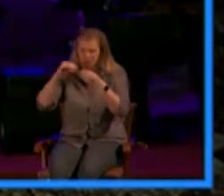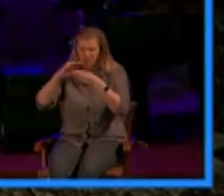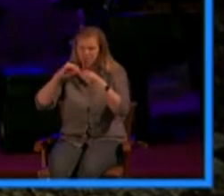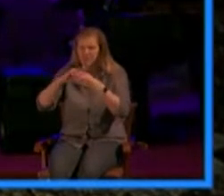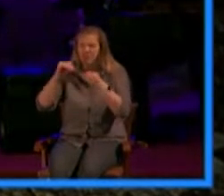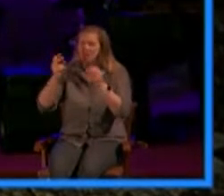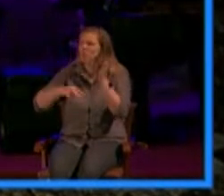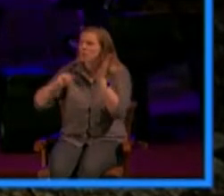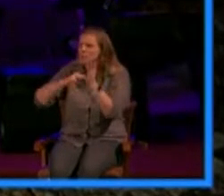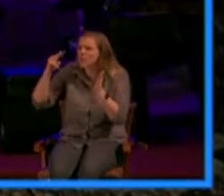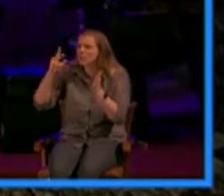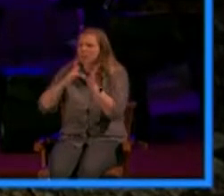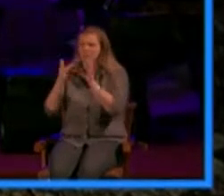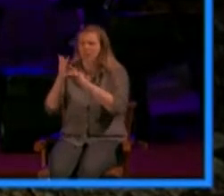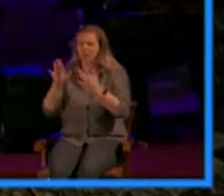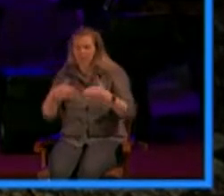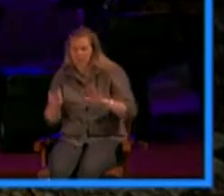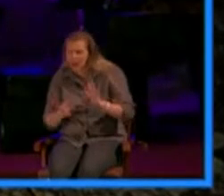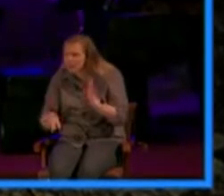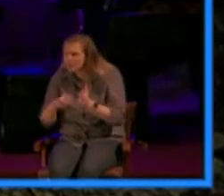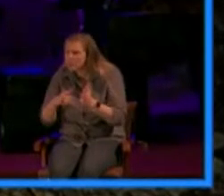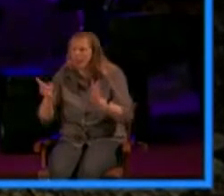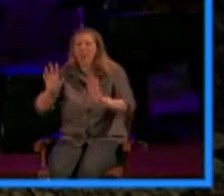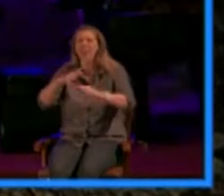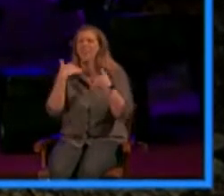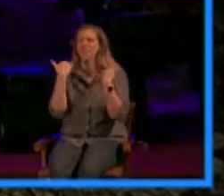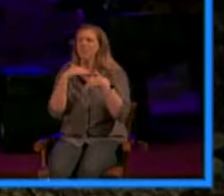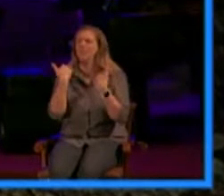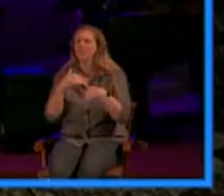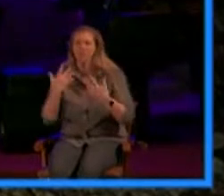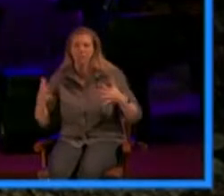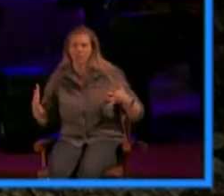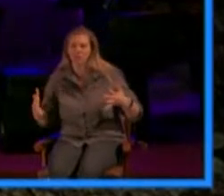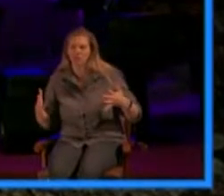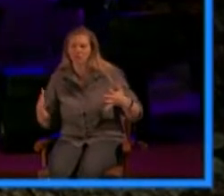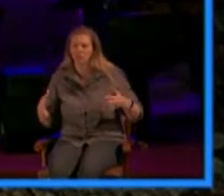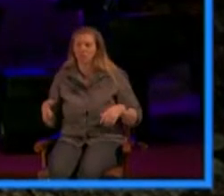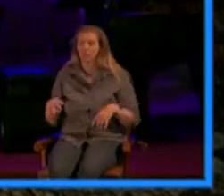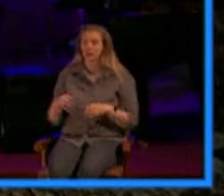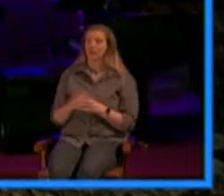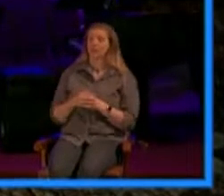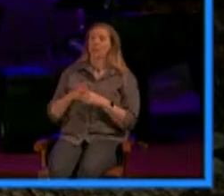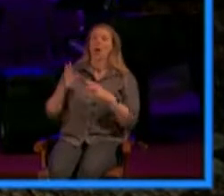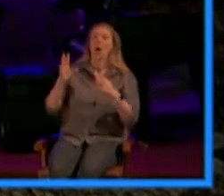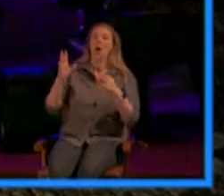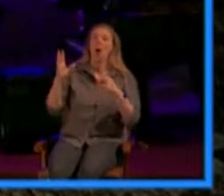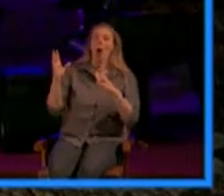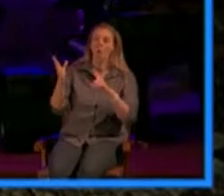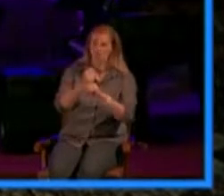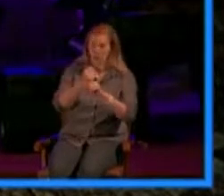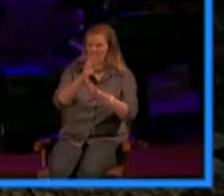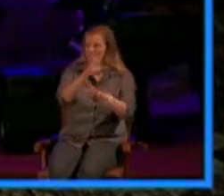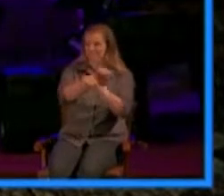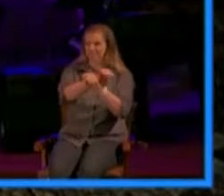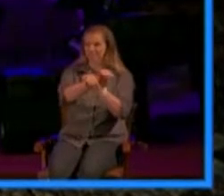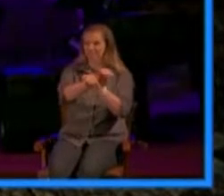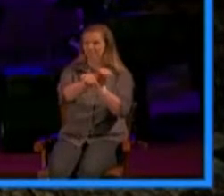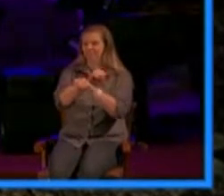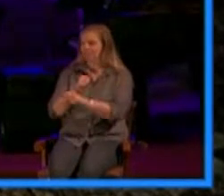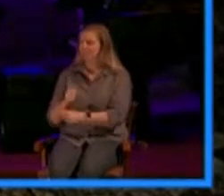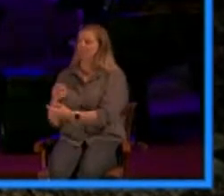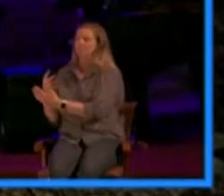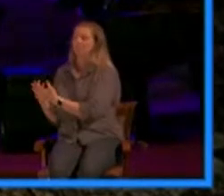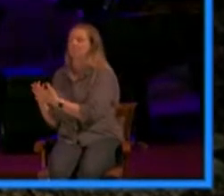until the next day, for it was already evening. But many of those, and listen to this last verse, talk about the purpose